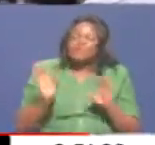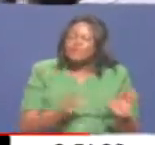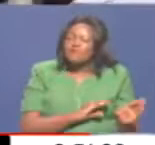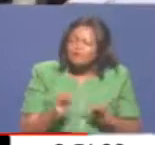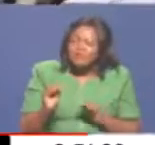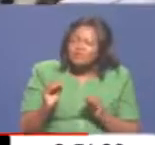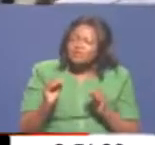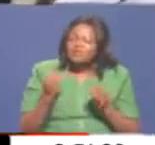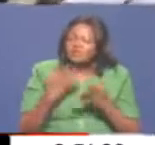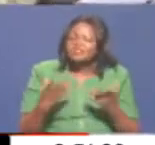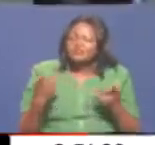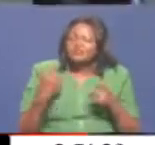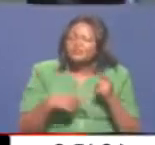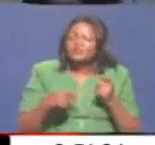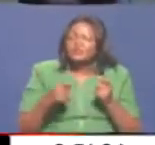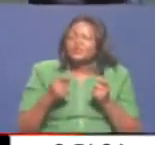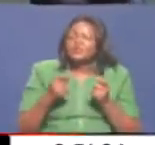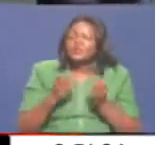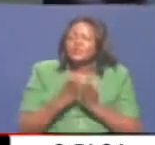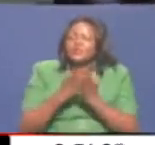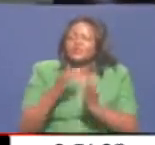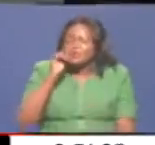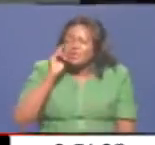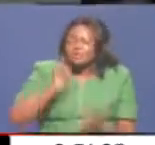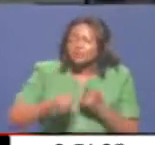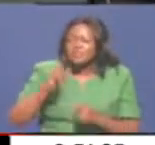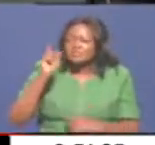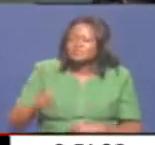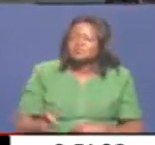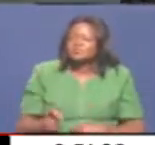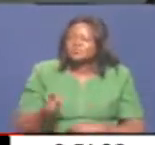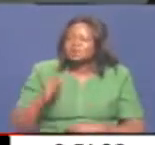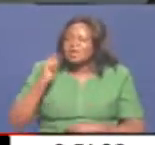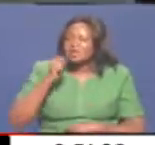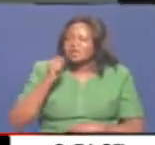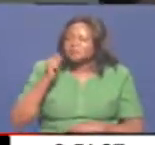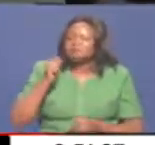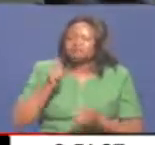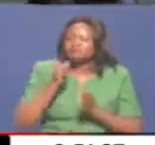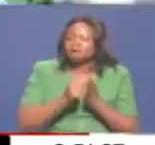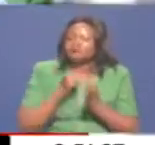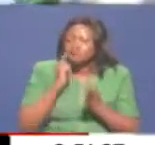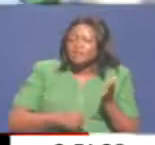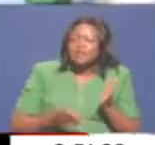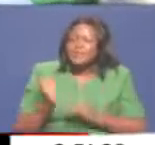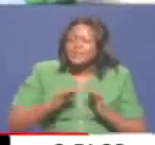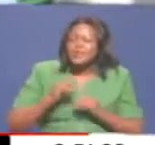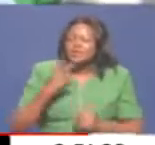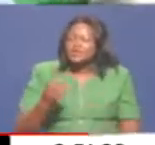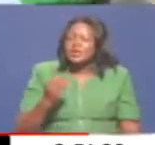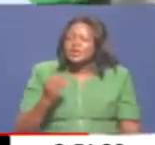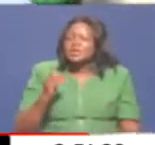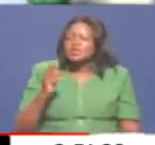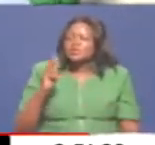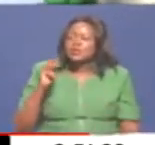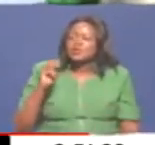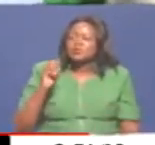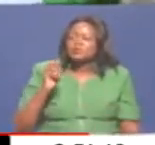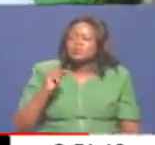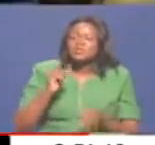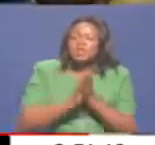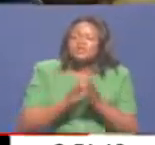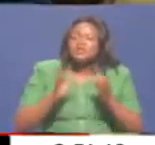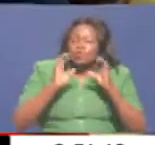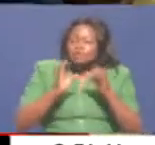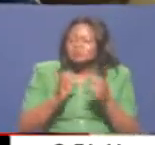port of Mombasa to the region. Kenya Railways says it has rehabilitated 200 wagons and coaches in readiness for the